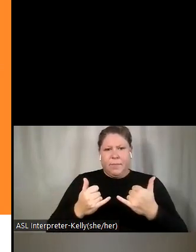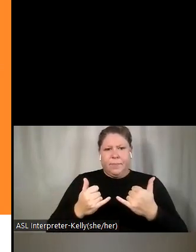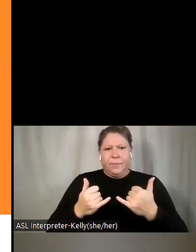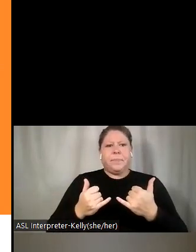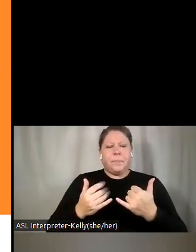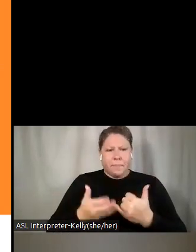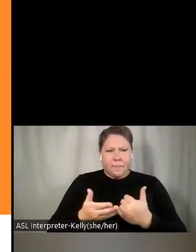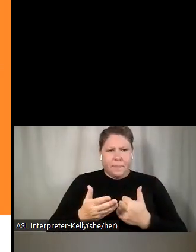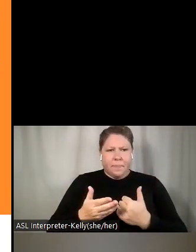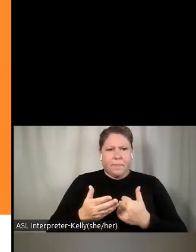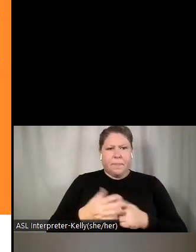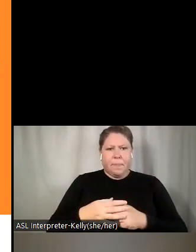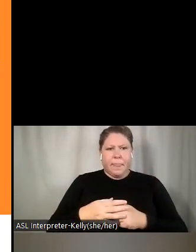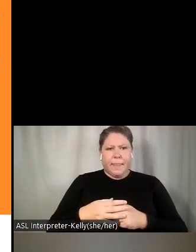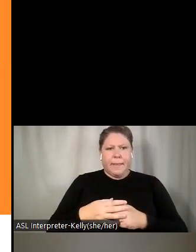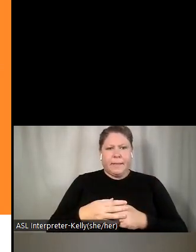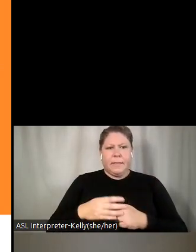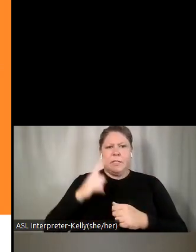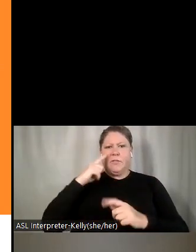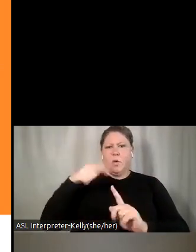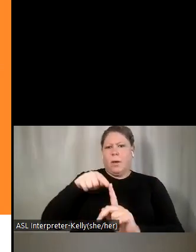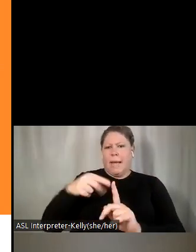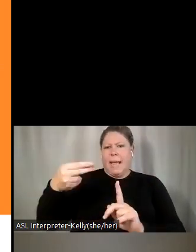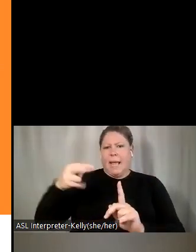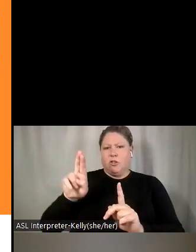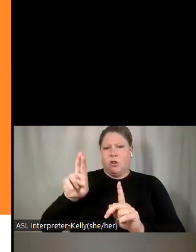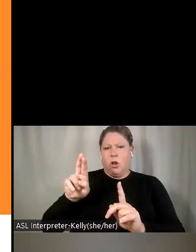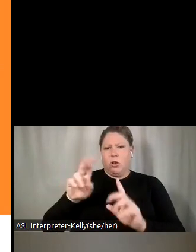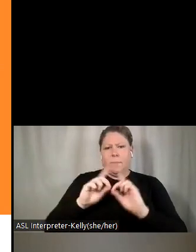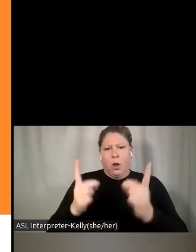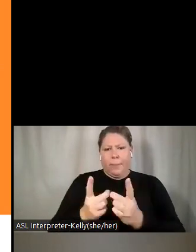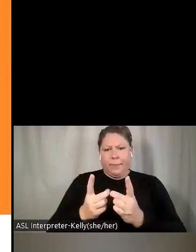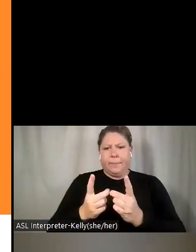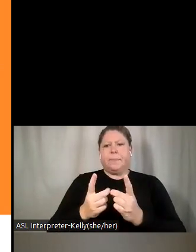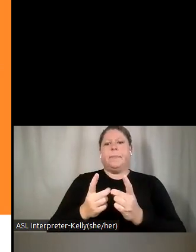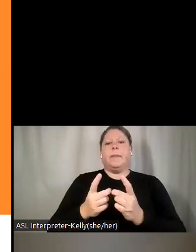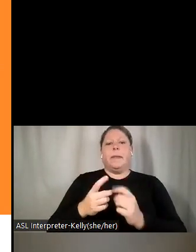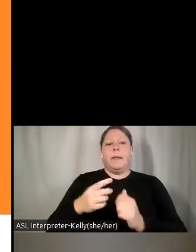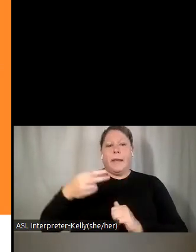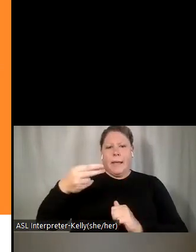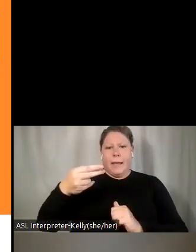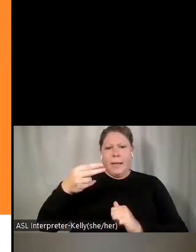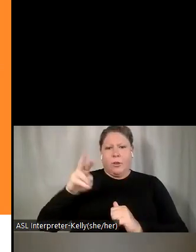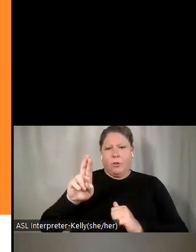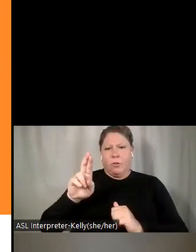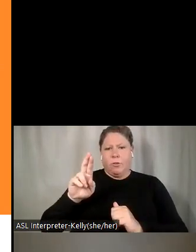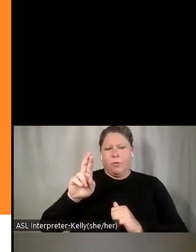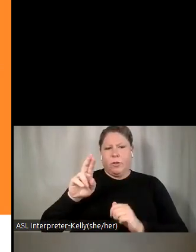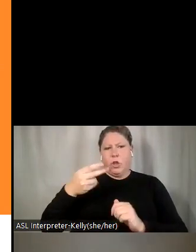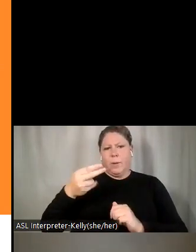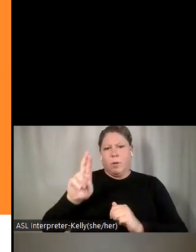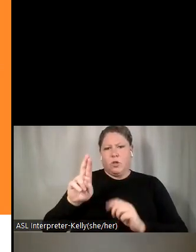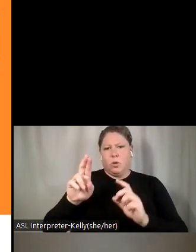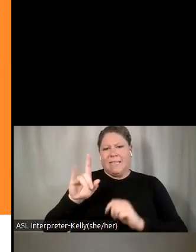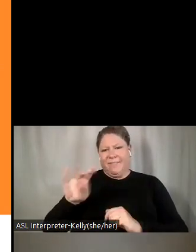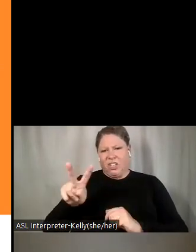is within the Human Resources Division, and we have the Human Resources Division Hiring Initiative. So this is a